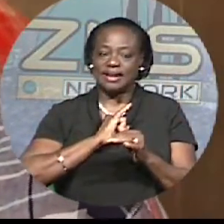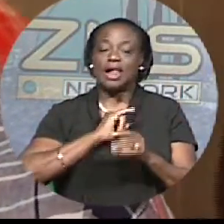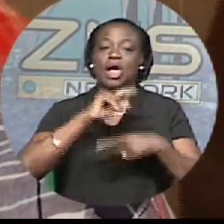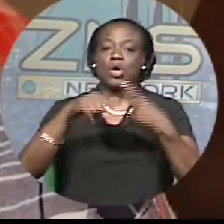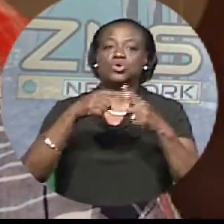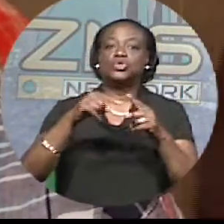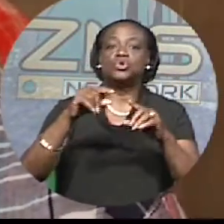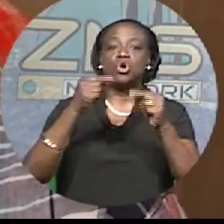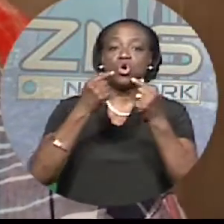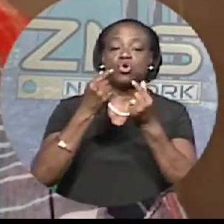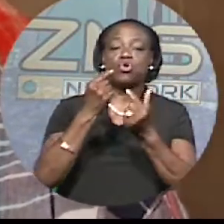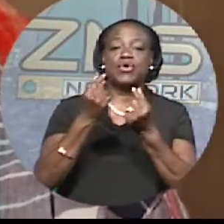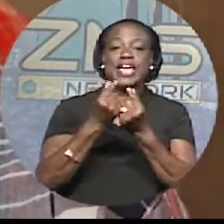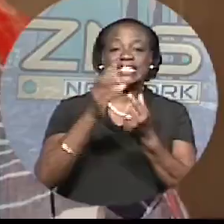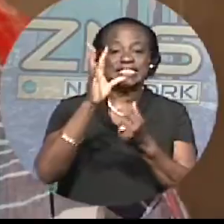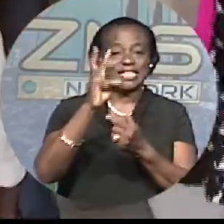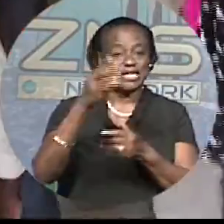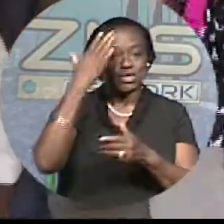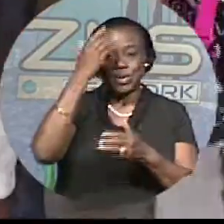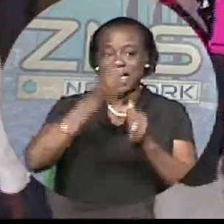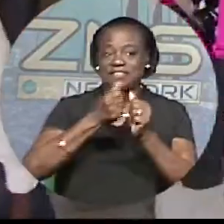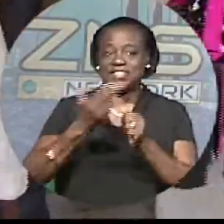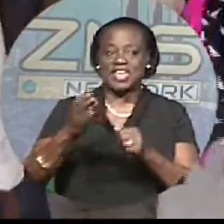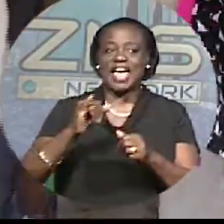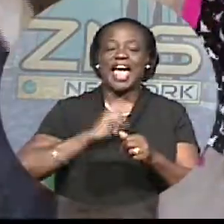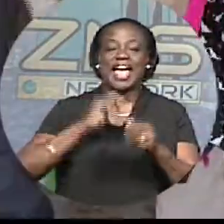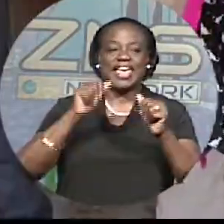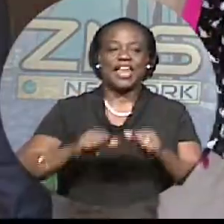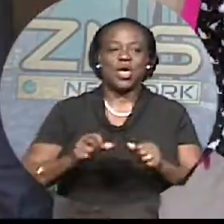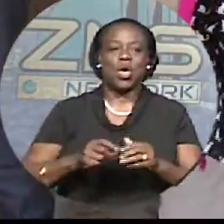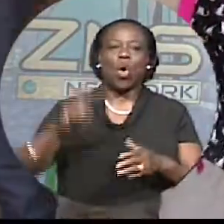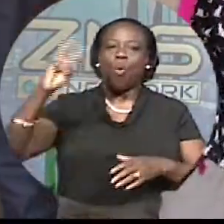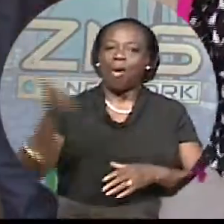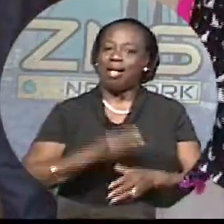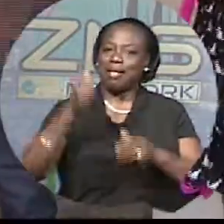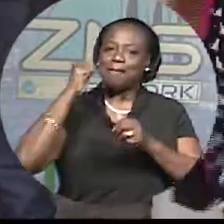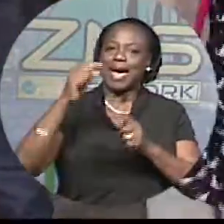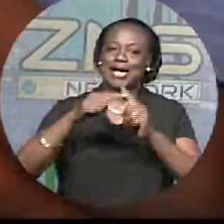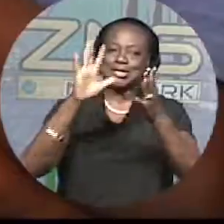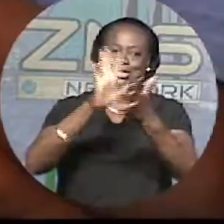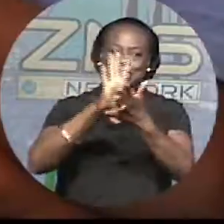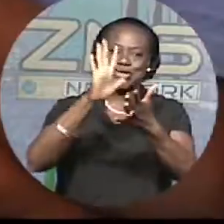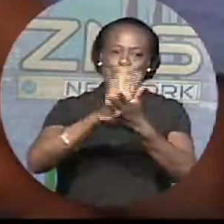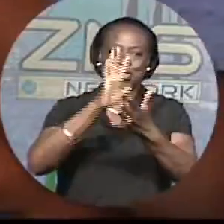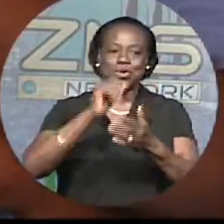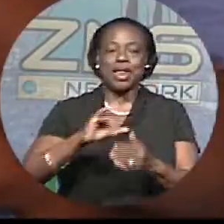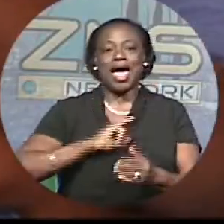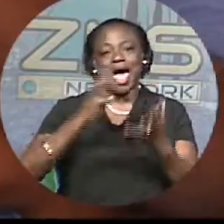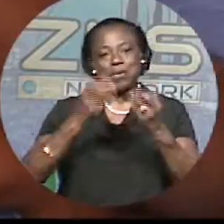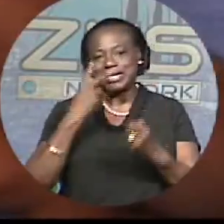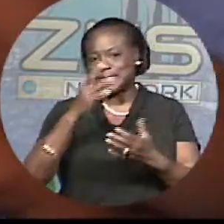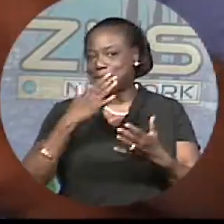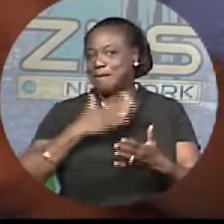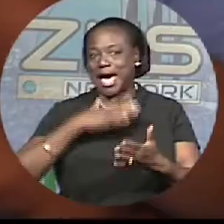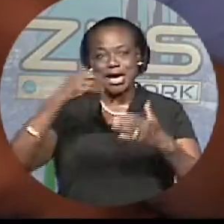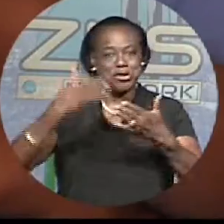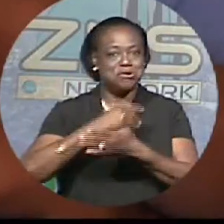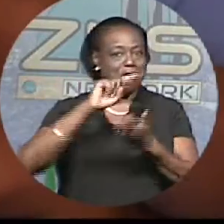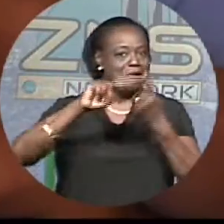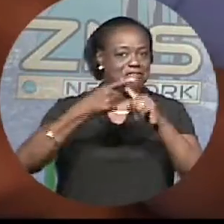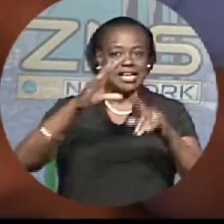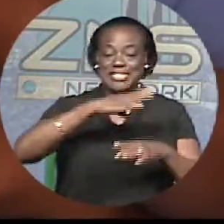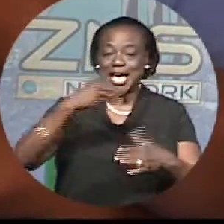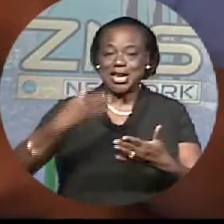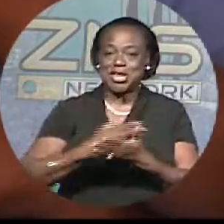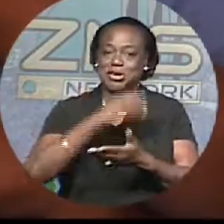go to grade 6 knowing everything I can. Welcome back to school! I want to see my new friends and my new teacher because